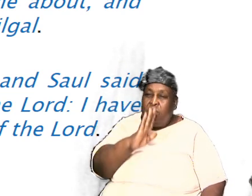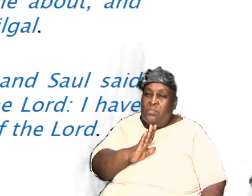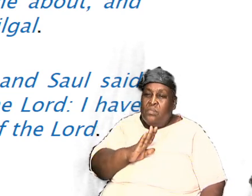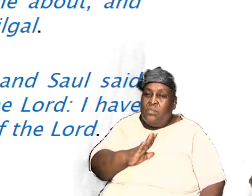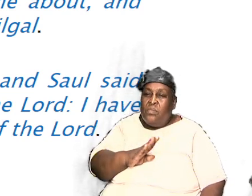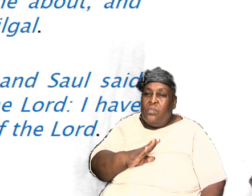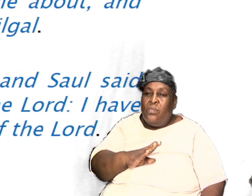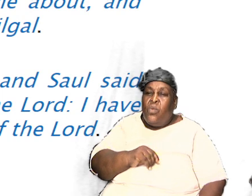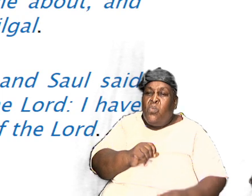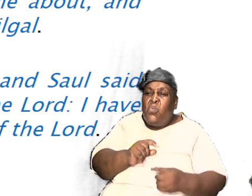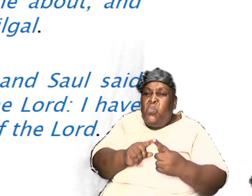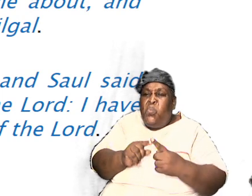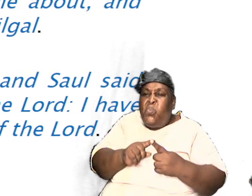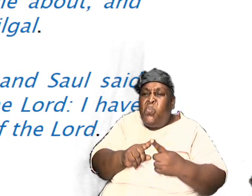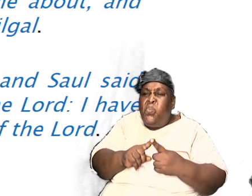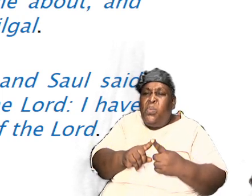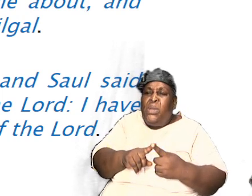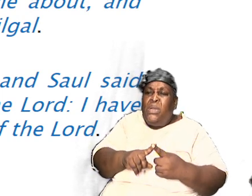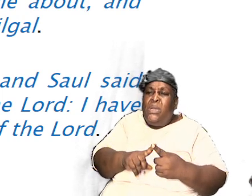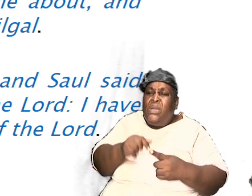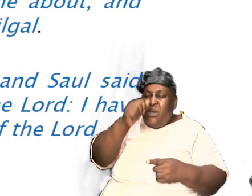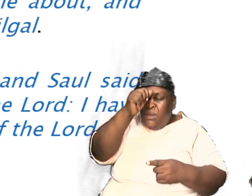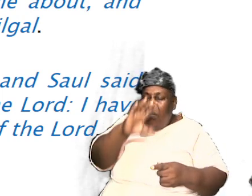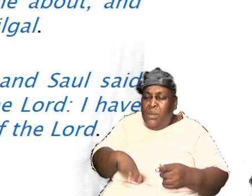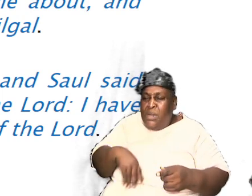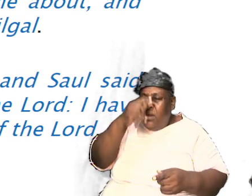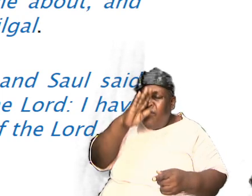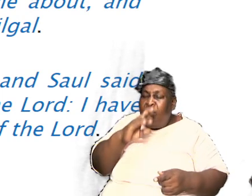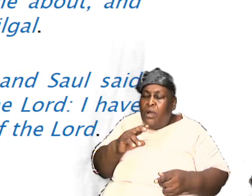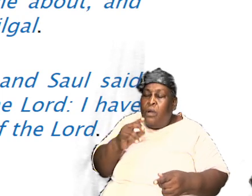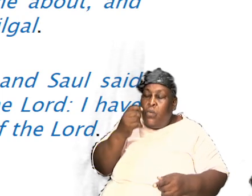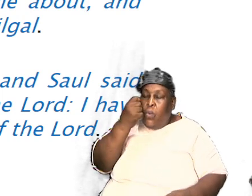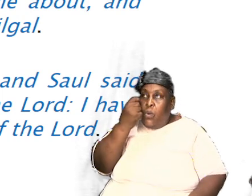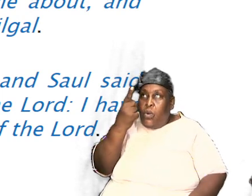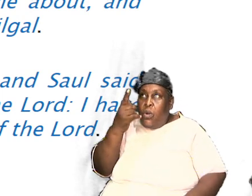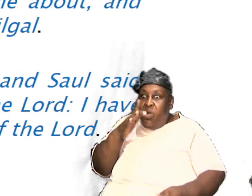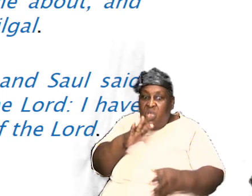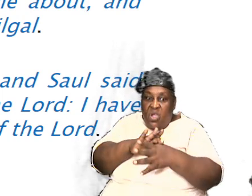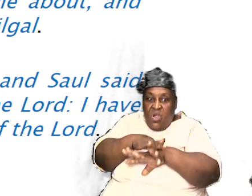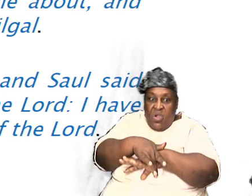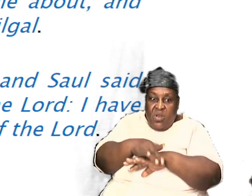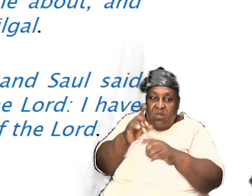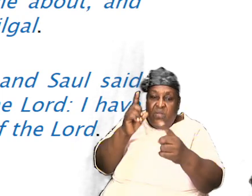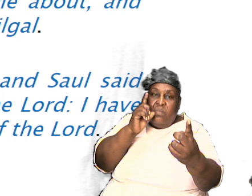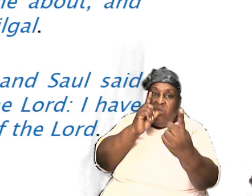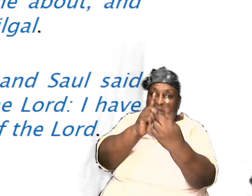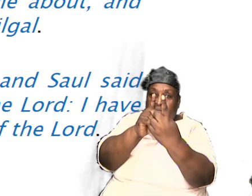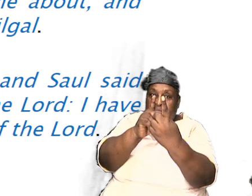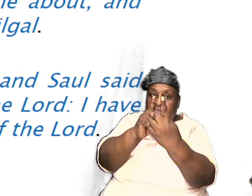And when Samuel rose early to meet Saul in the morning,